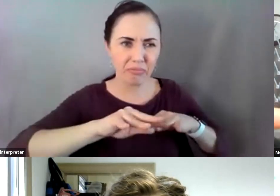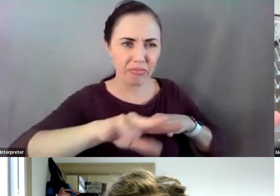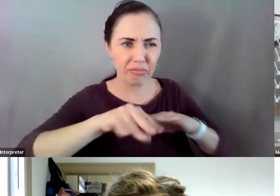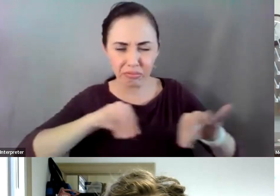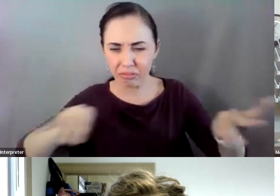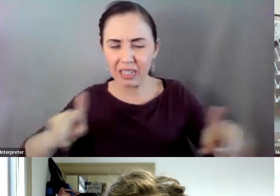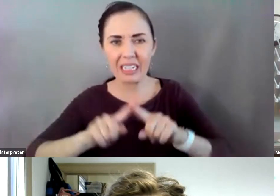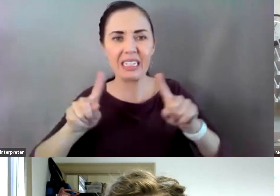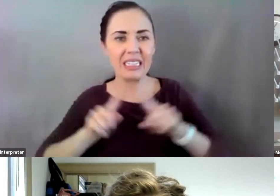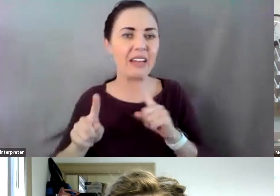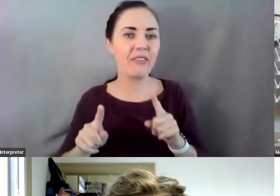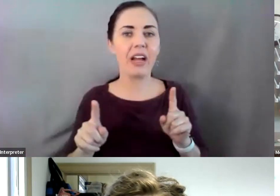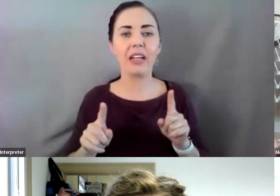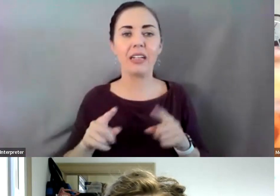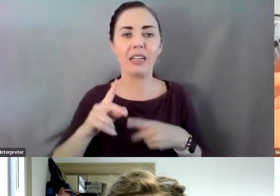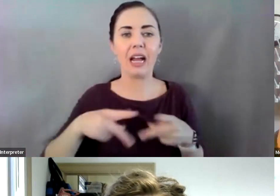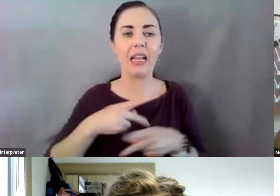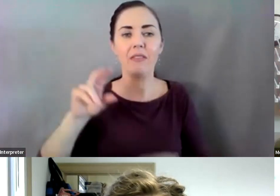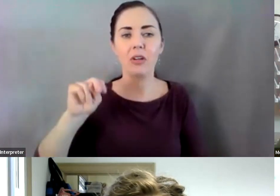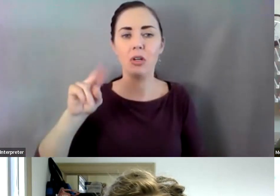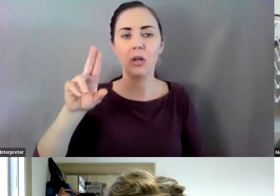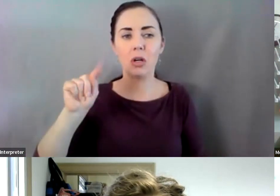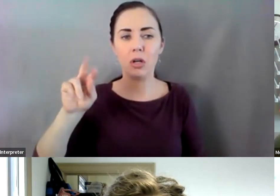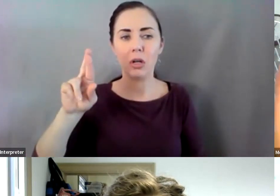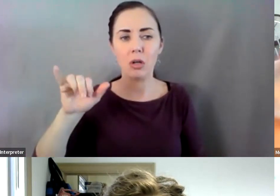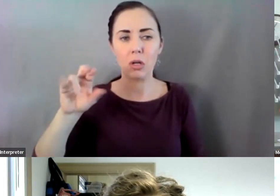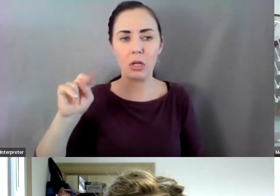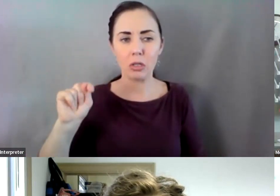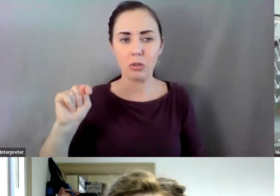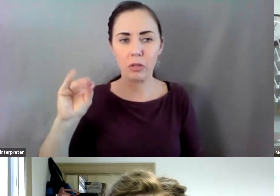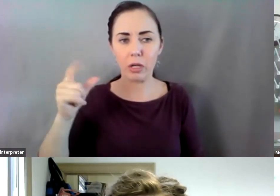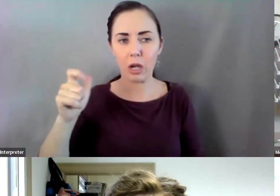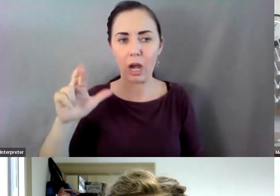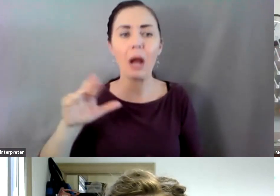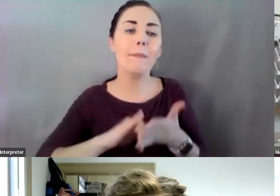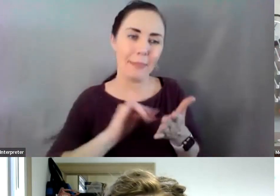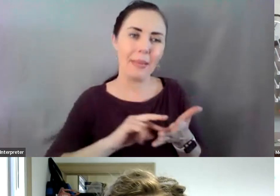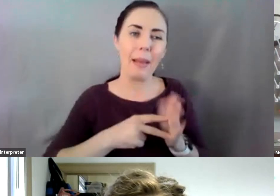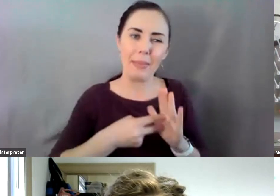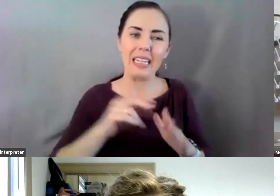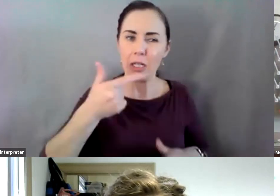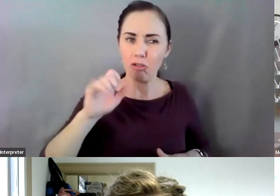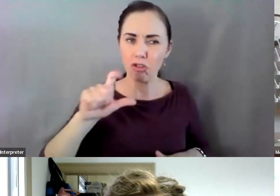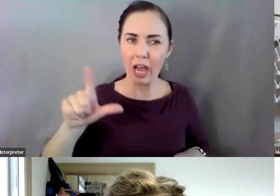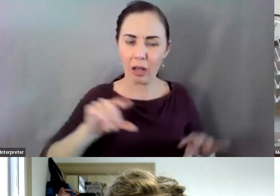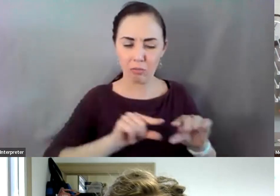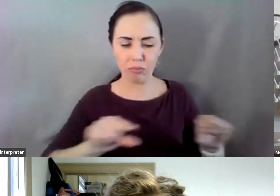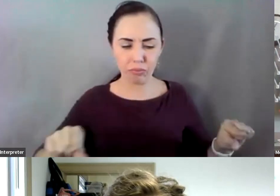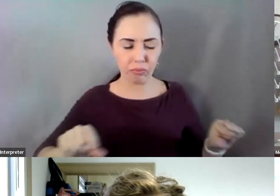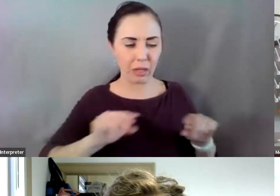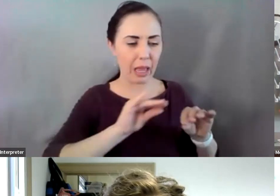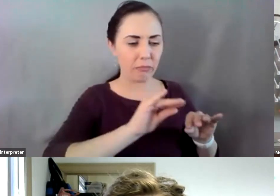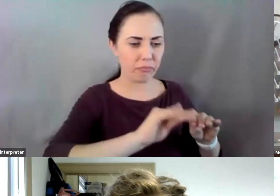of different nutrient augers. So like the gel that was in the plates that our fungus is growing on, and they'd see what